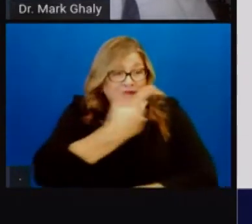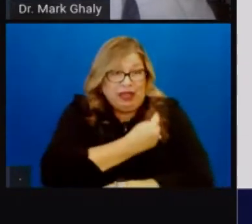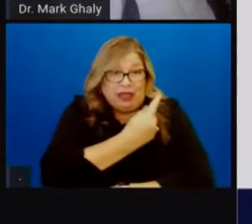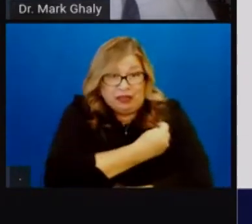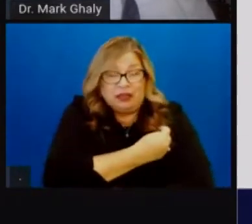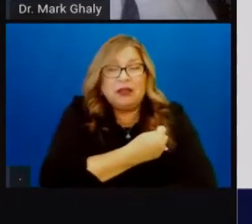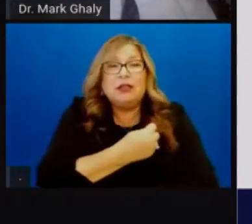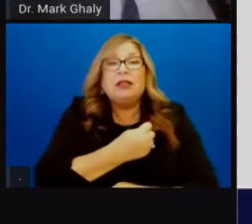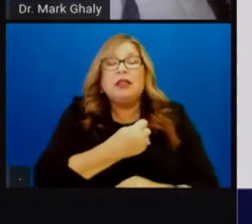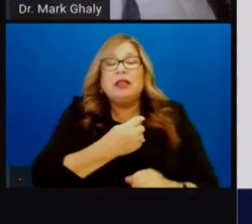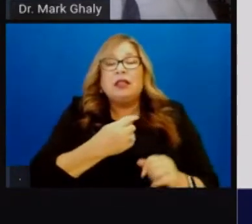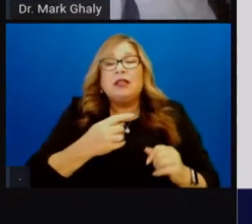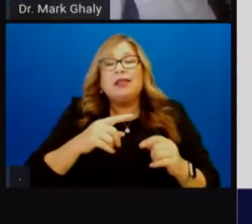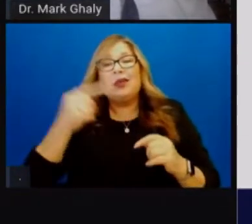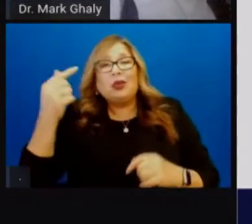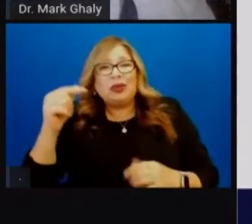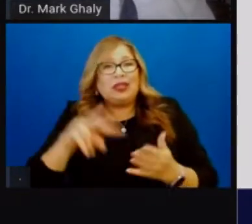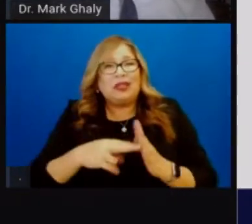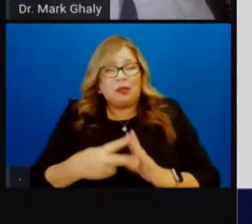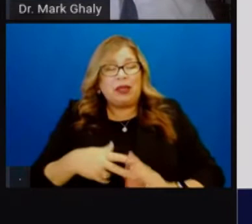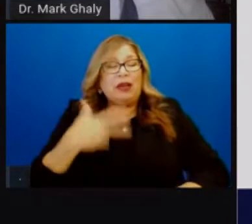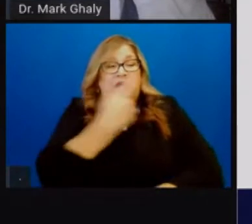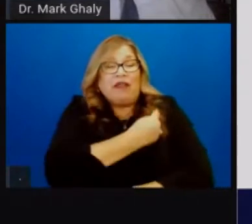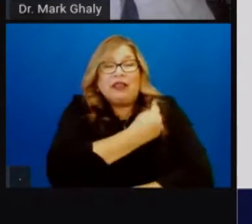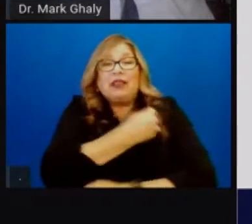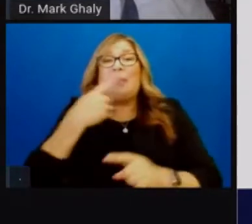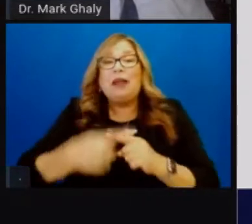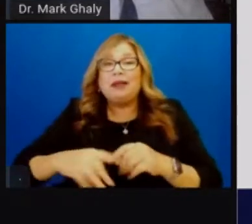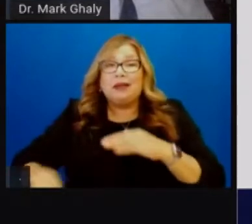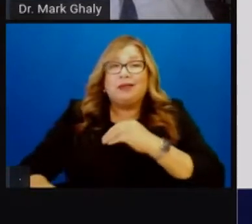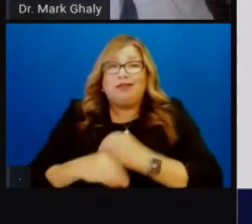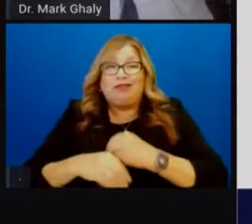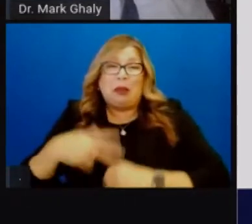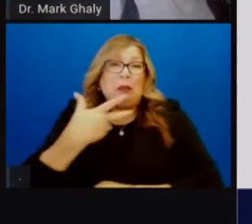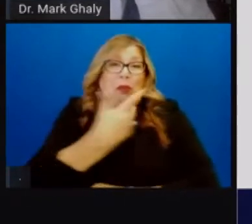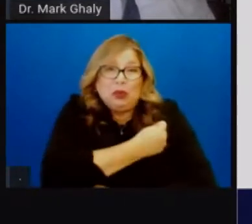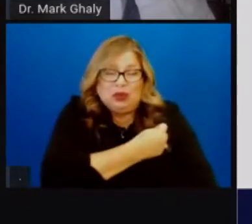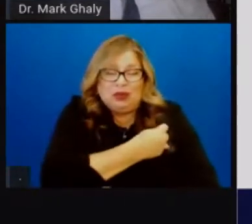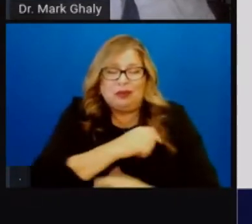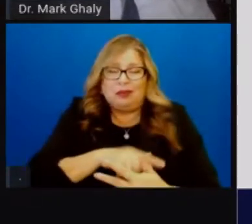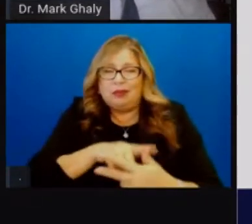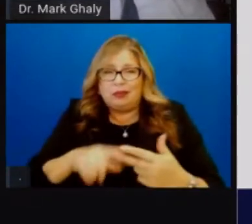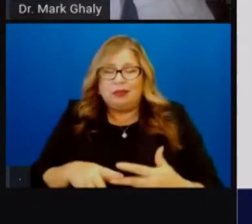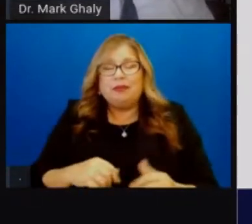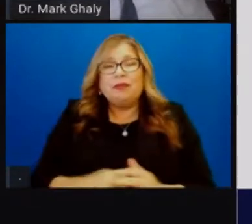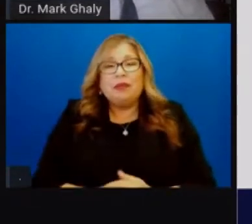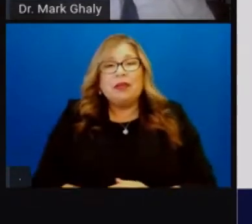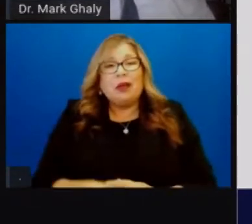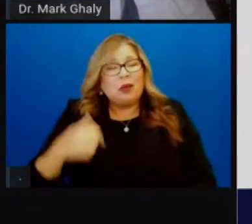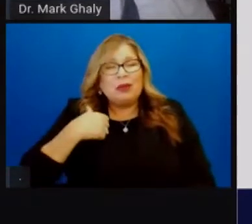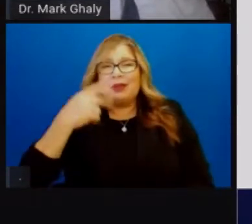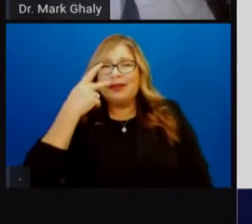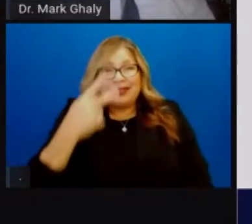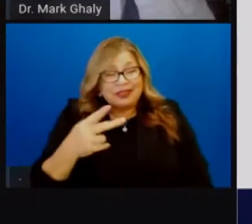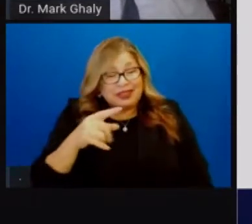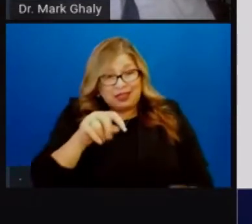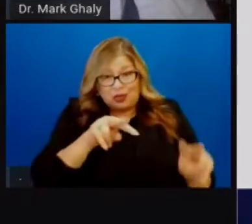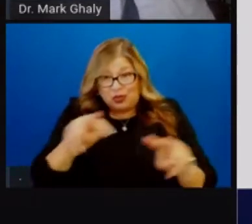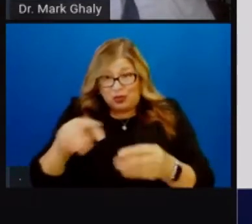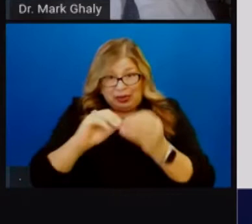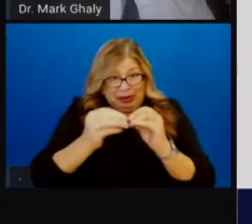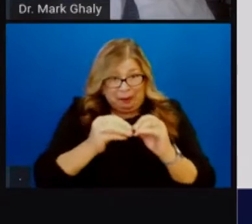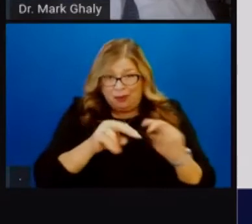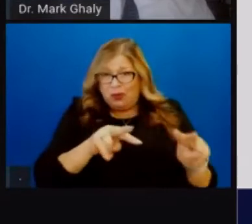And you see that vaccines continue to be one of the most impactful interventions, mitigating tools that